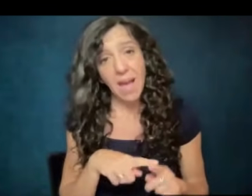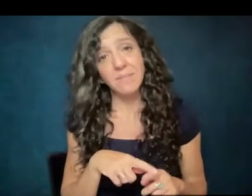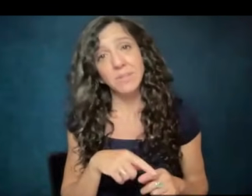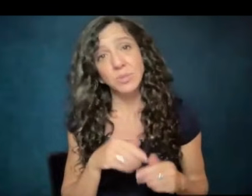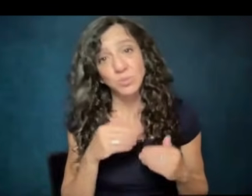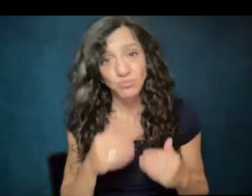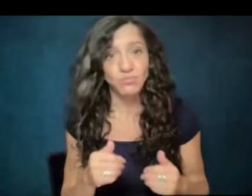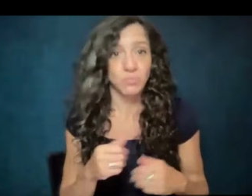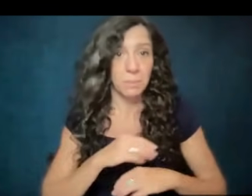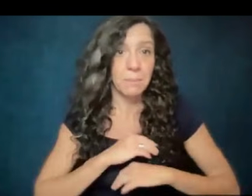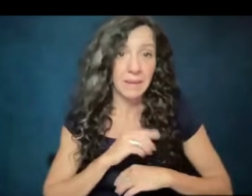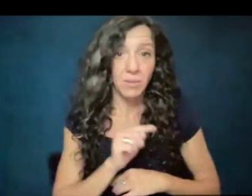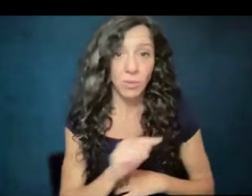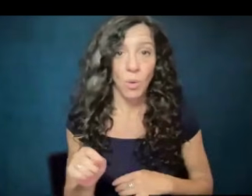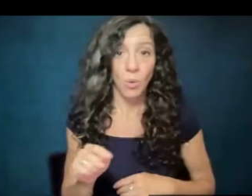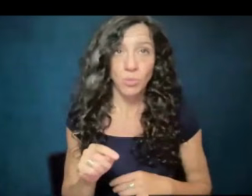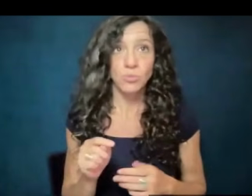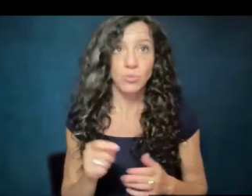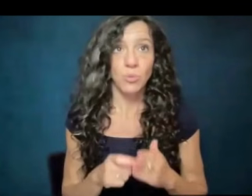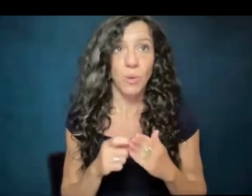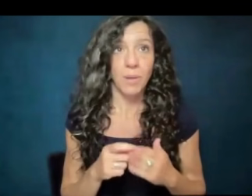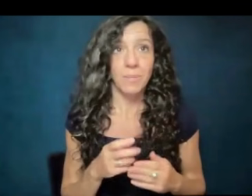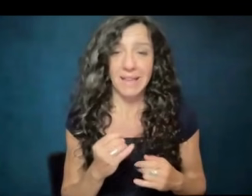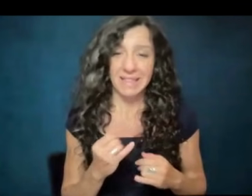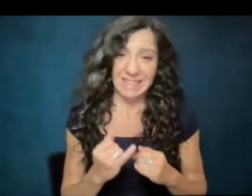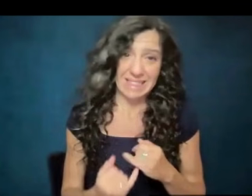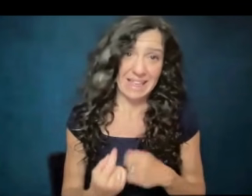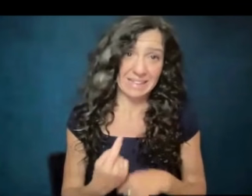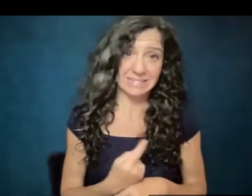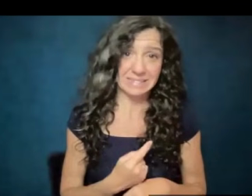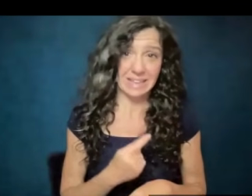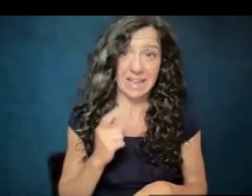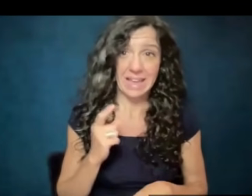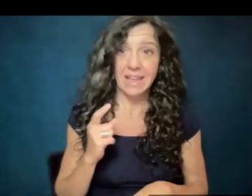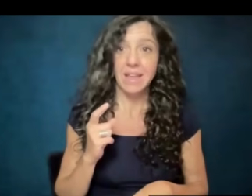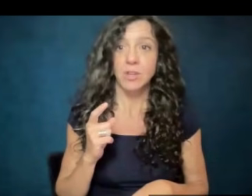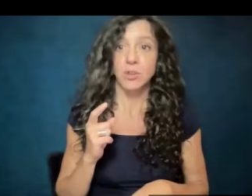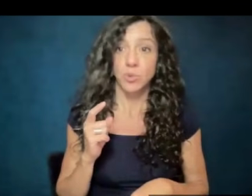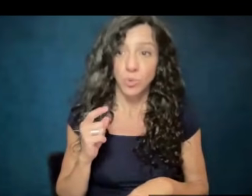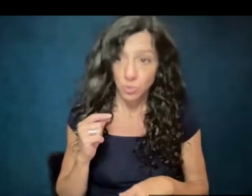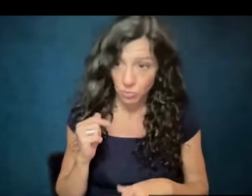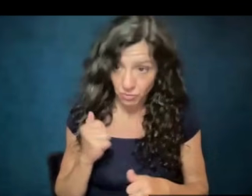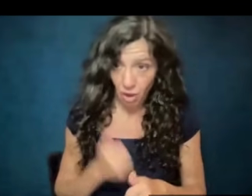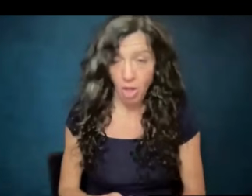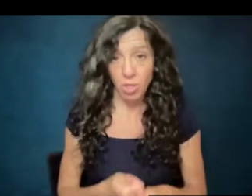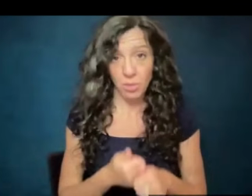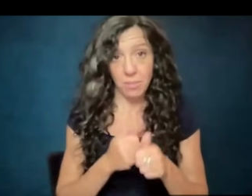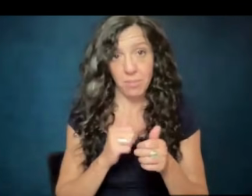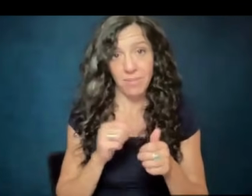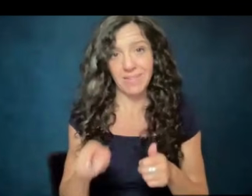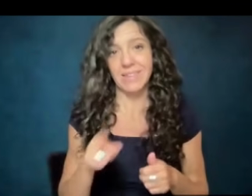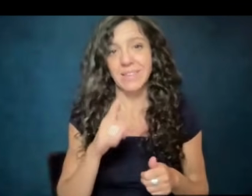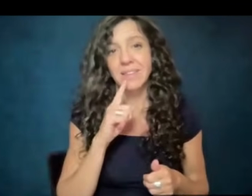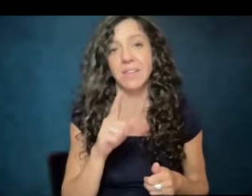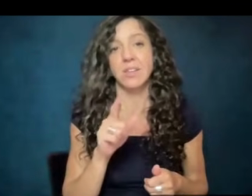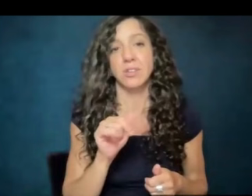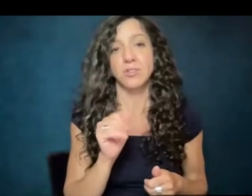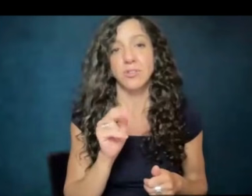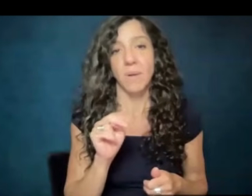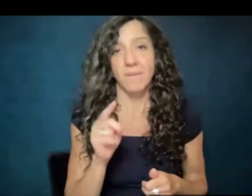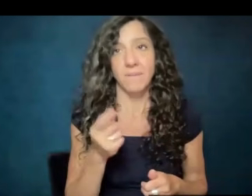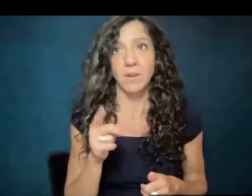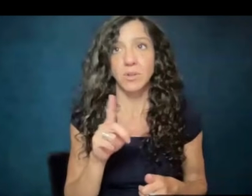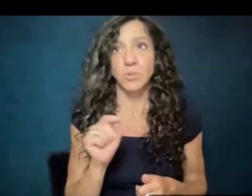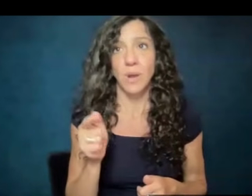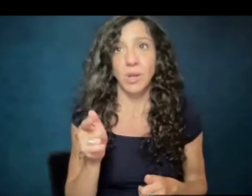date to implement or things have to be put in place by January 1st of 2027.